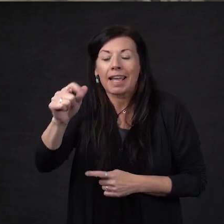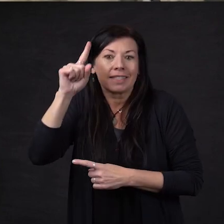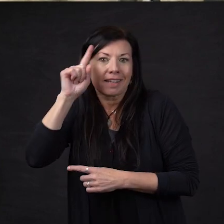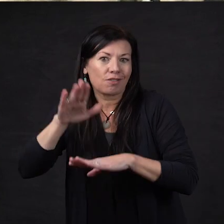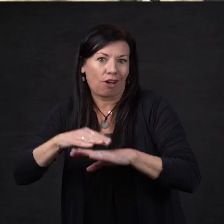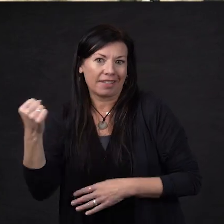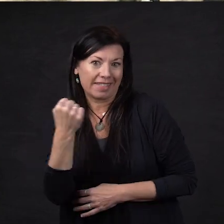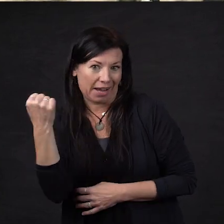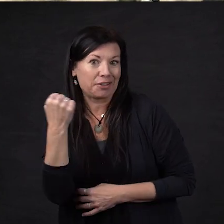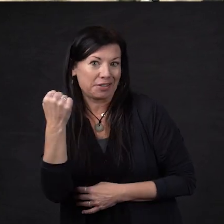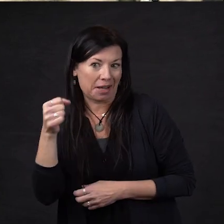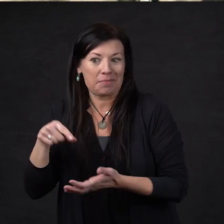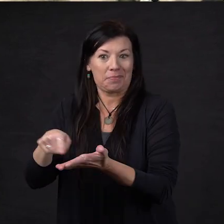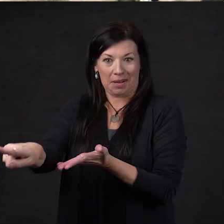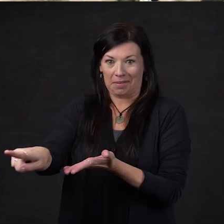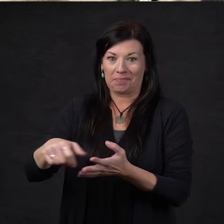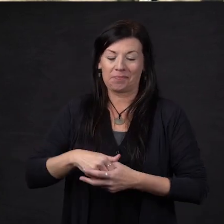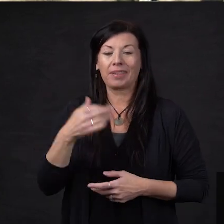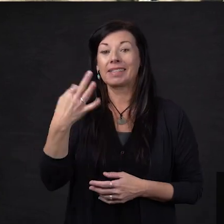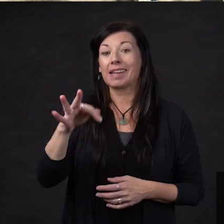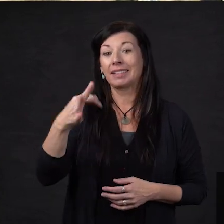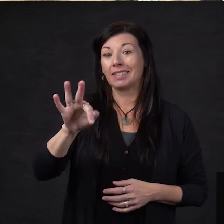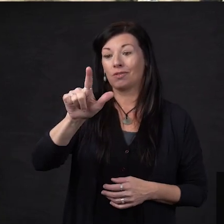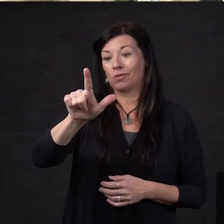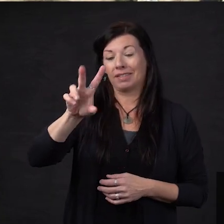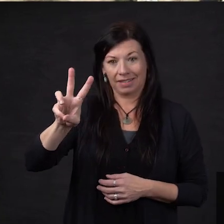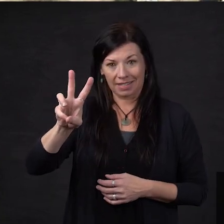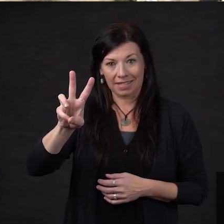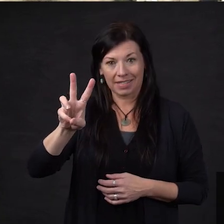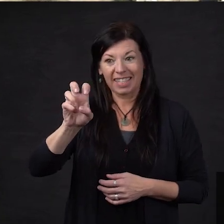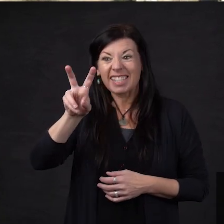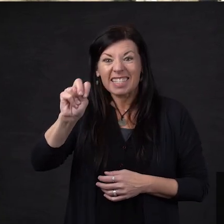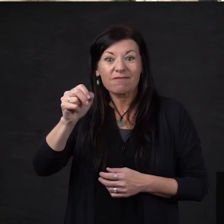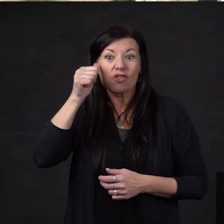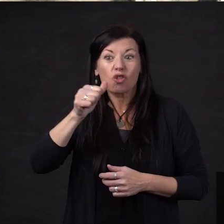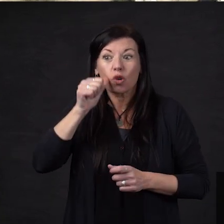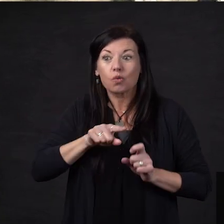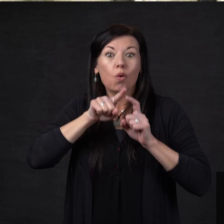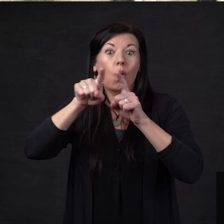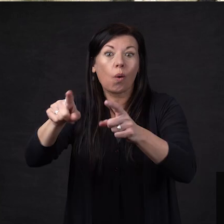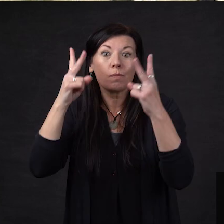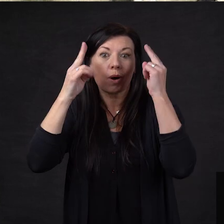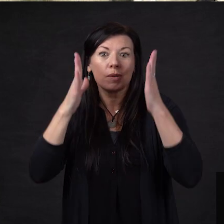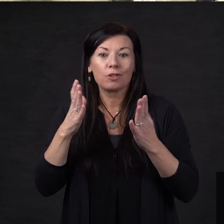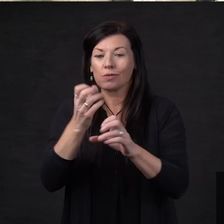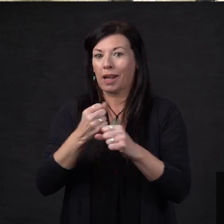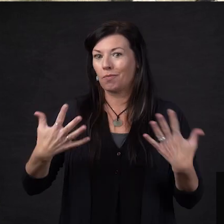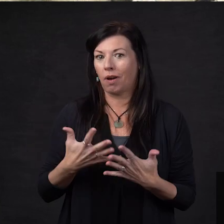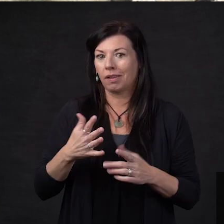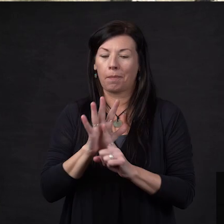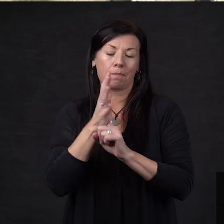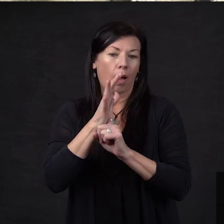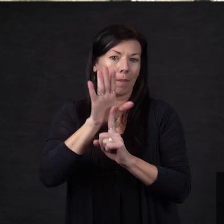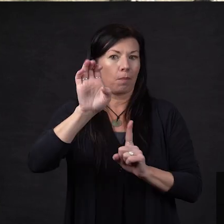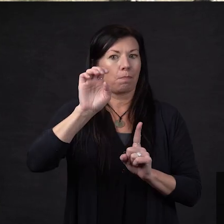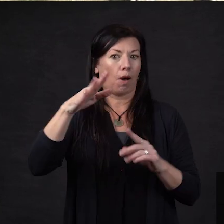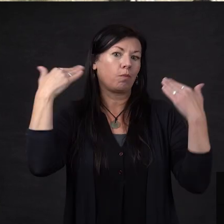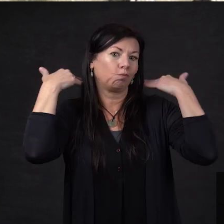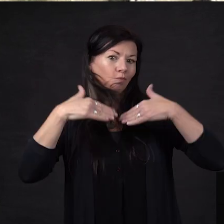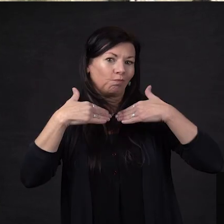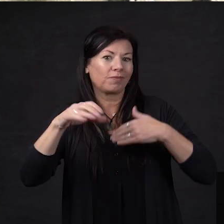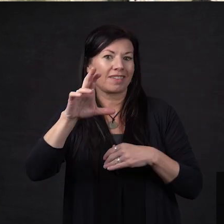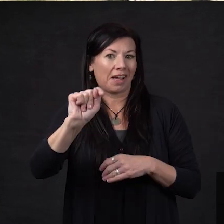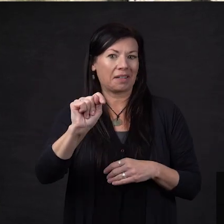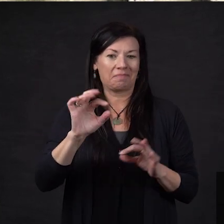Saturdays. Photo, a group of older girls with short hair. By 1926, even girls were visiting to get the popular bob cut. Animation, 2